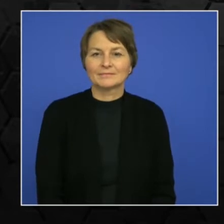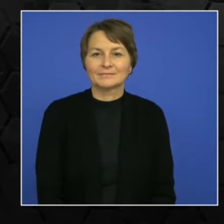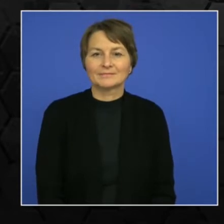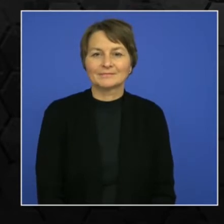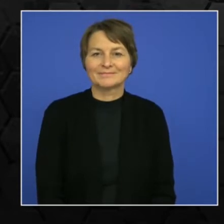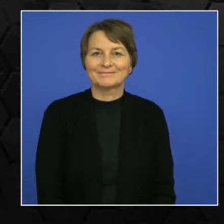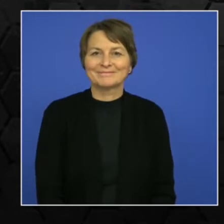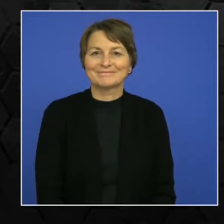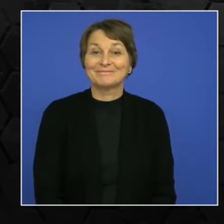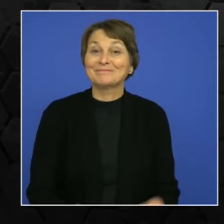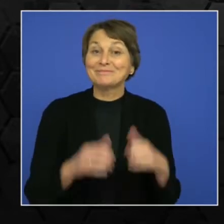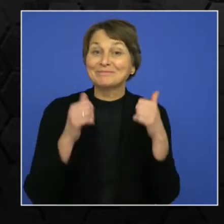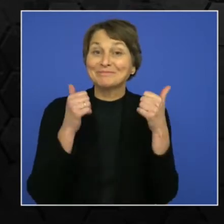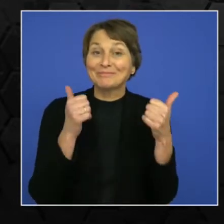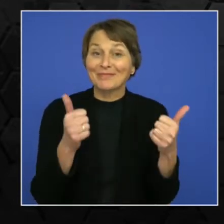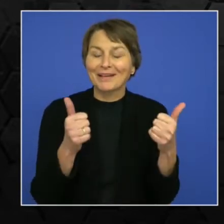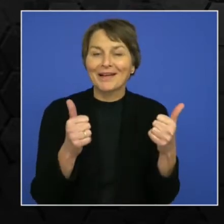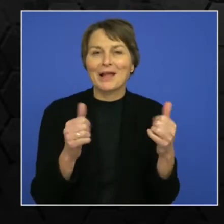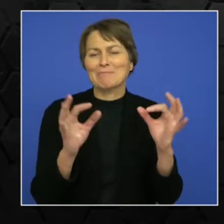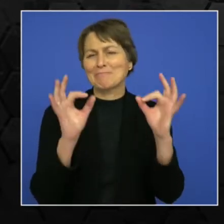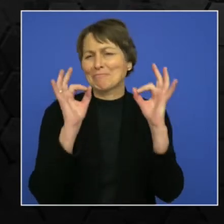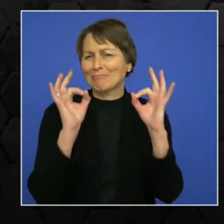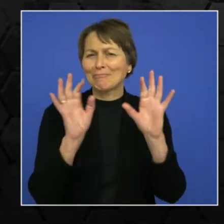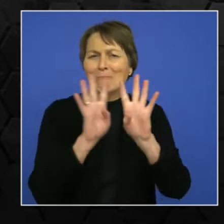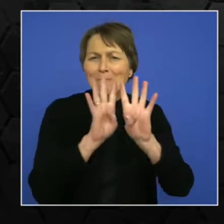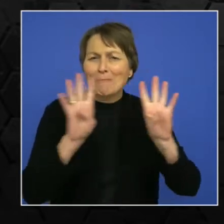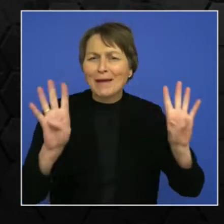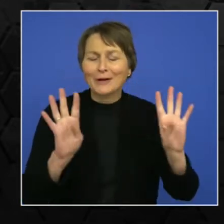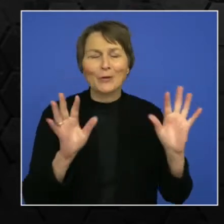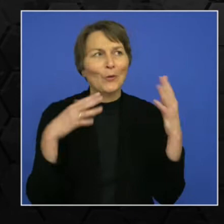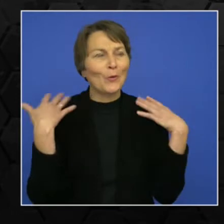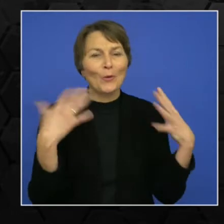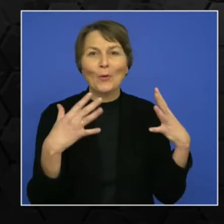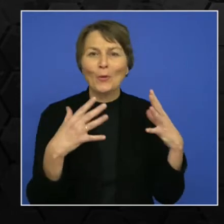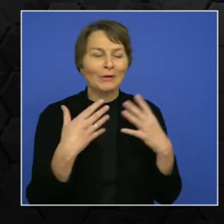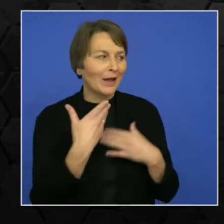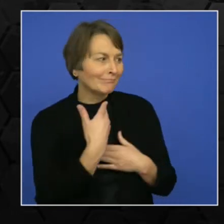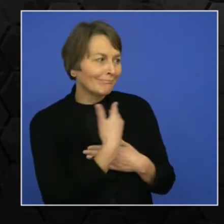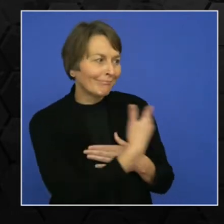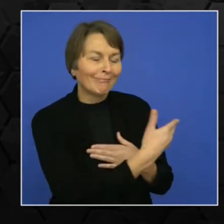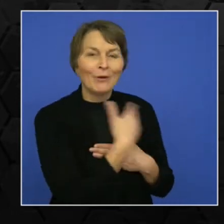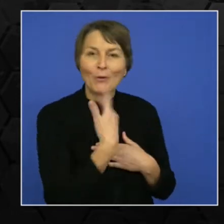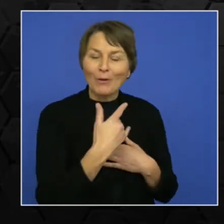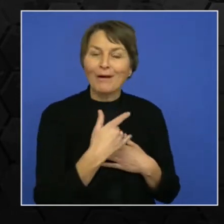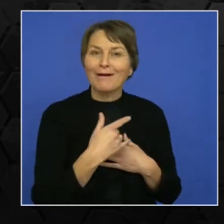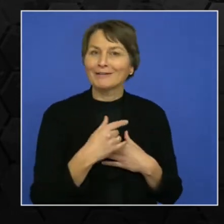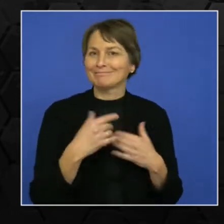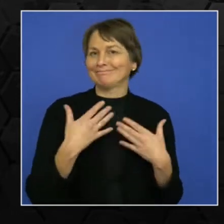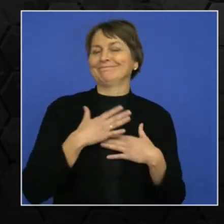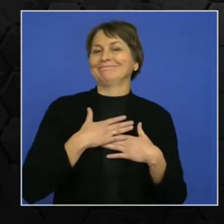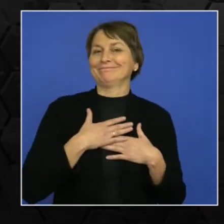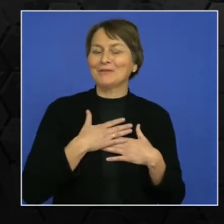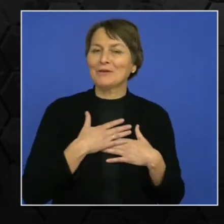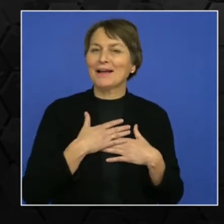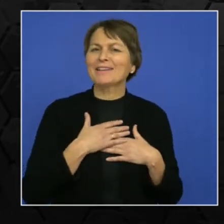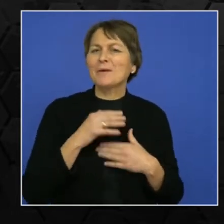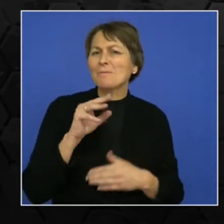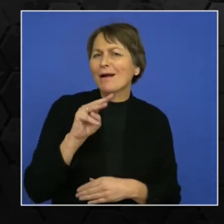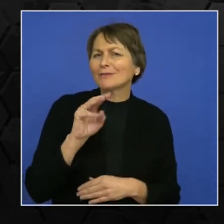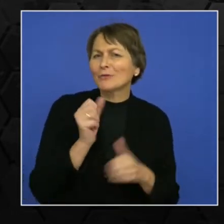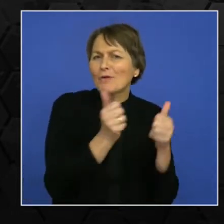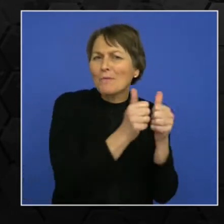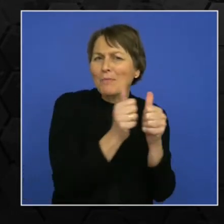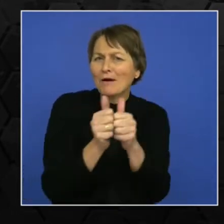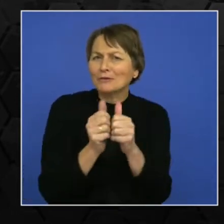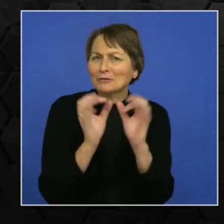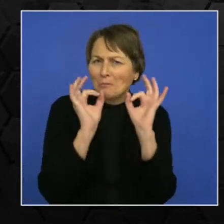All right, so that was a great panel that you just saw from the Dimitri and the other Microsoft partners. Uh, I now